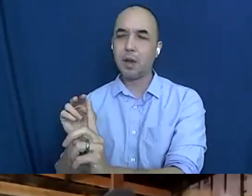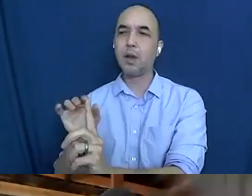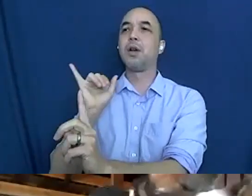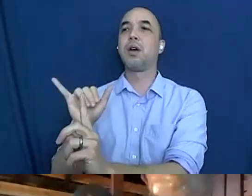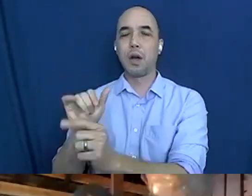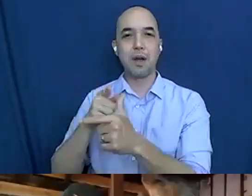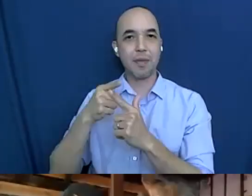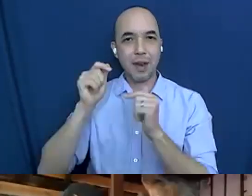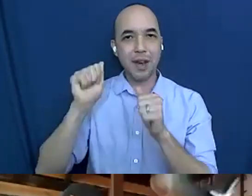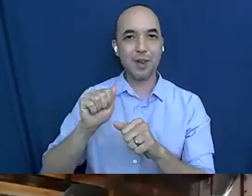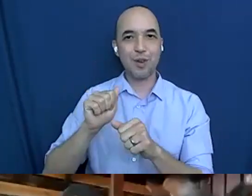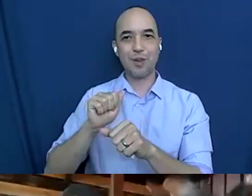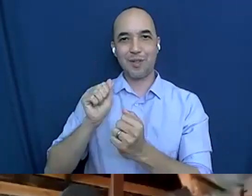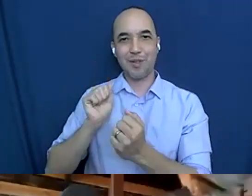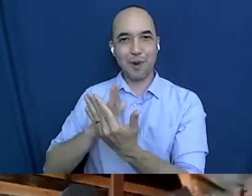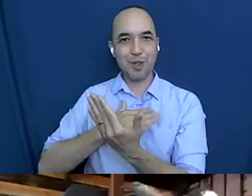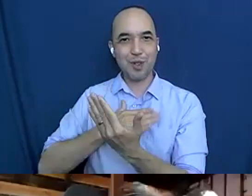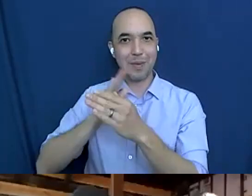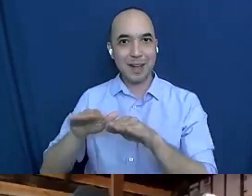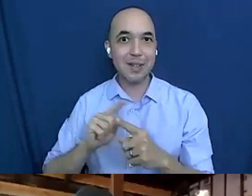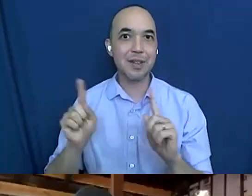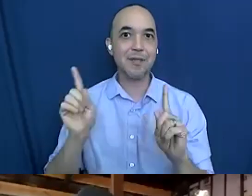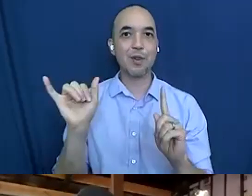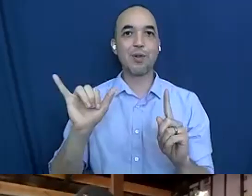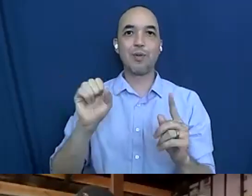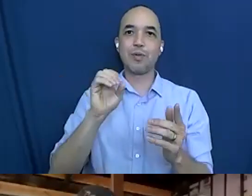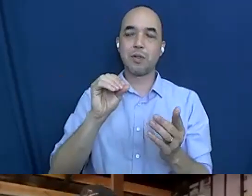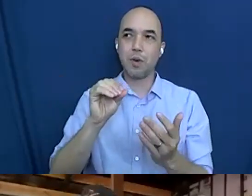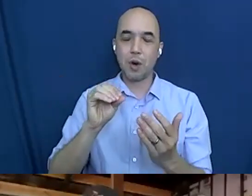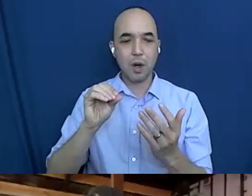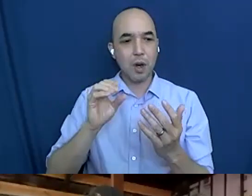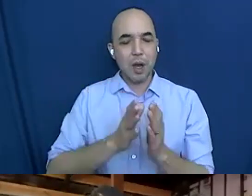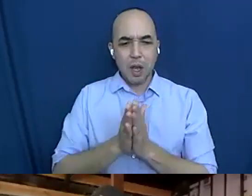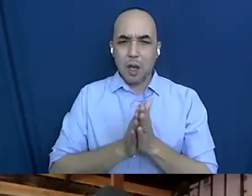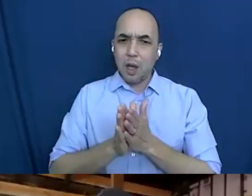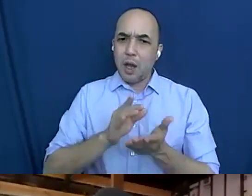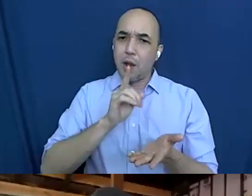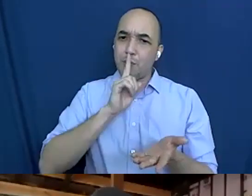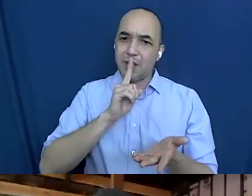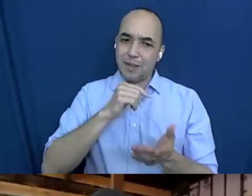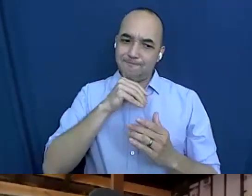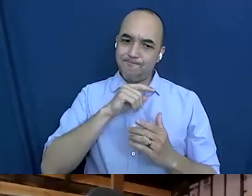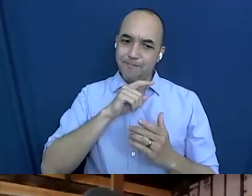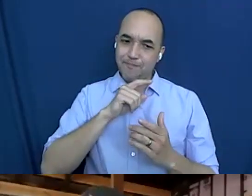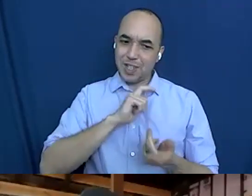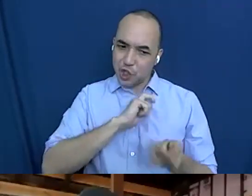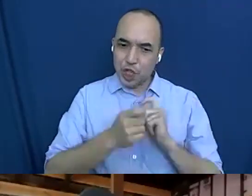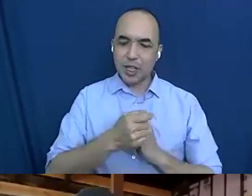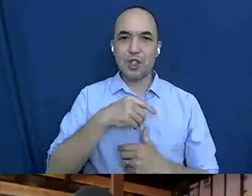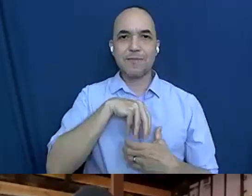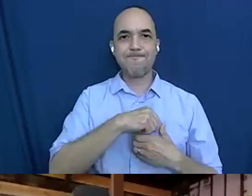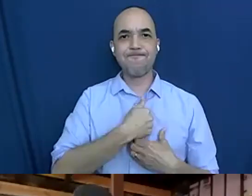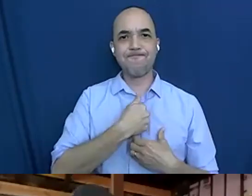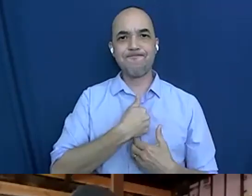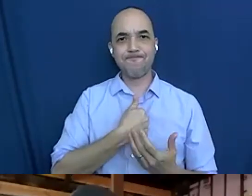things differently. So it teaches you, I mean, just it transforms you. Wow. Which it did with me,